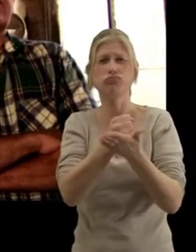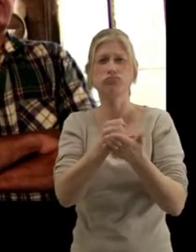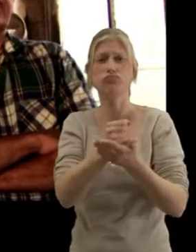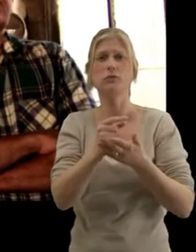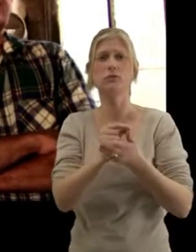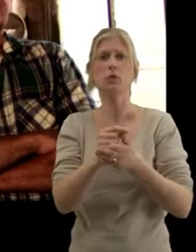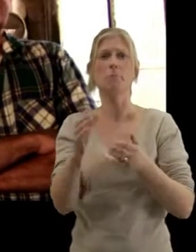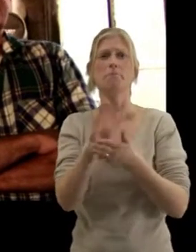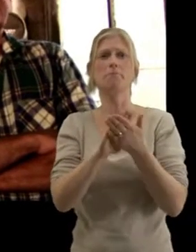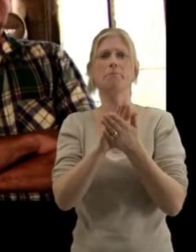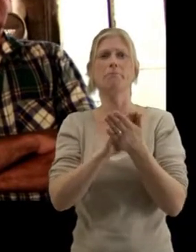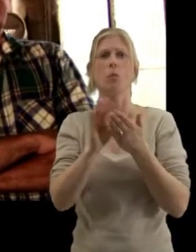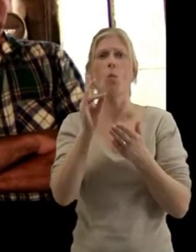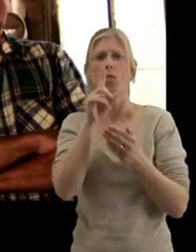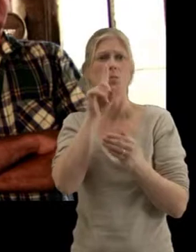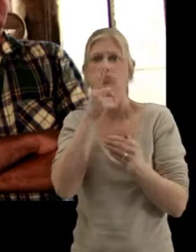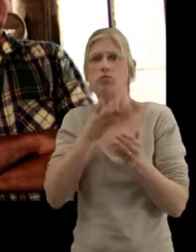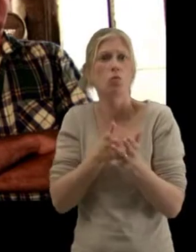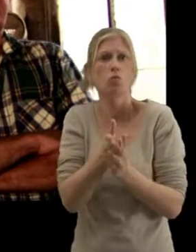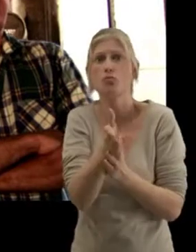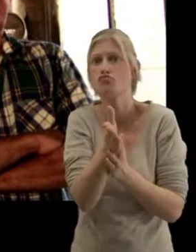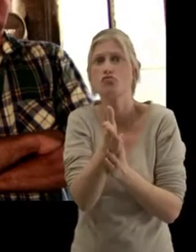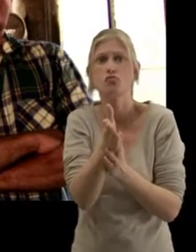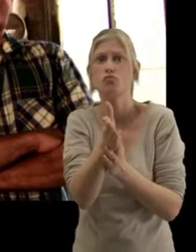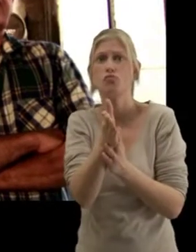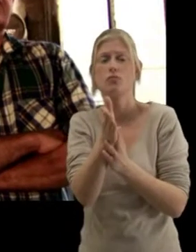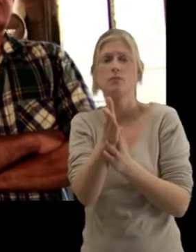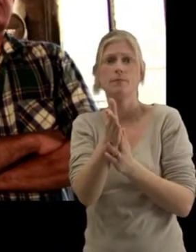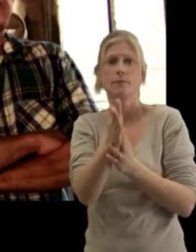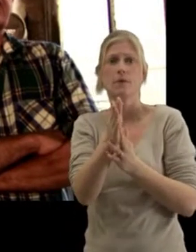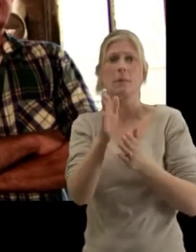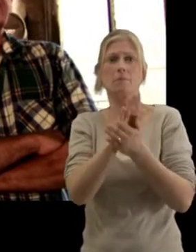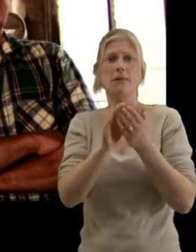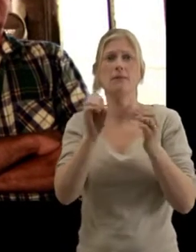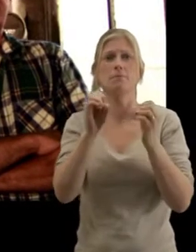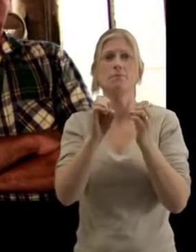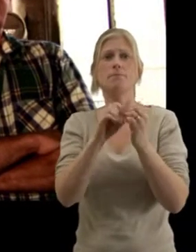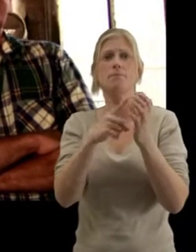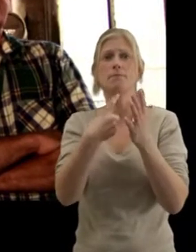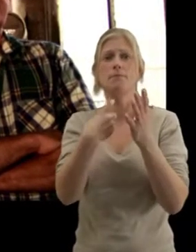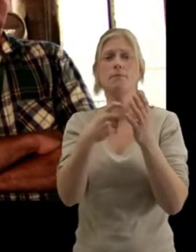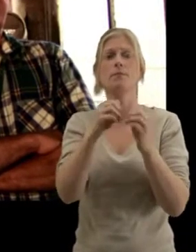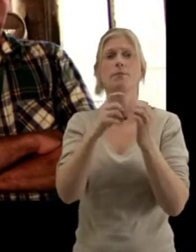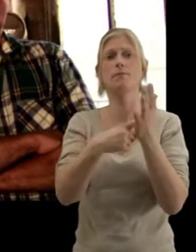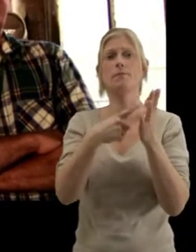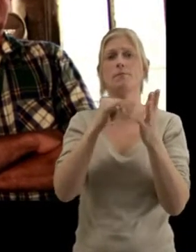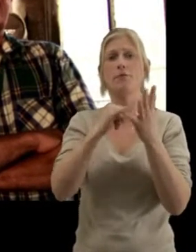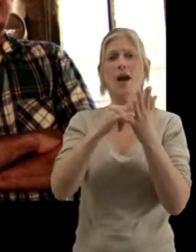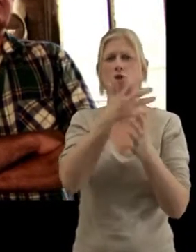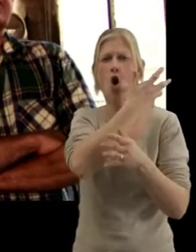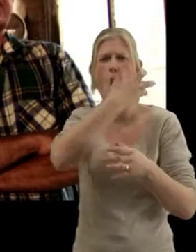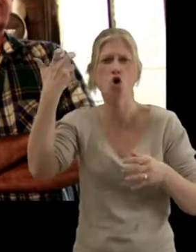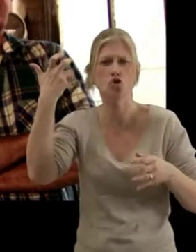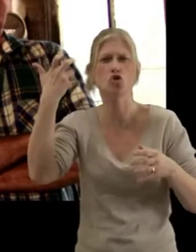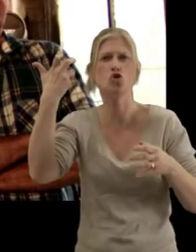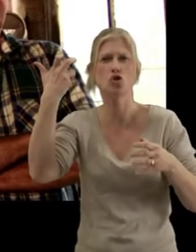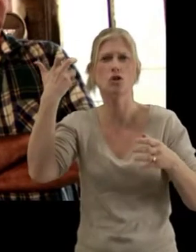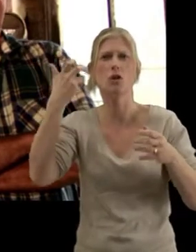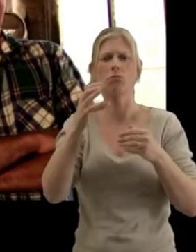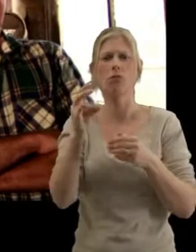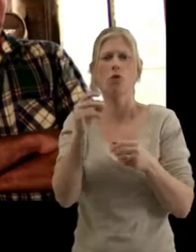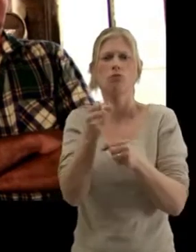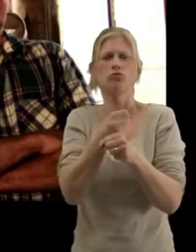so lubrication wasn't getting to the toe of the bearing, causing the brass to overheat in the bearing. Thus the oil